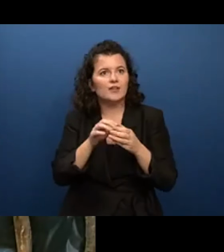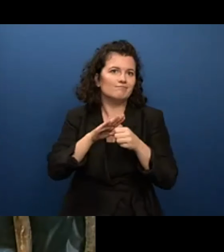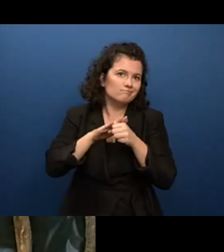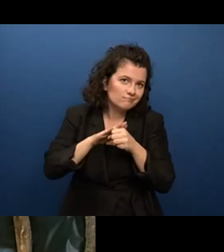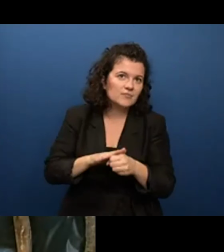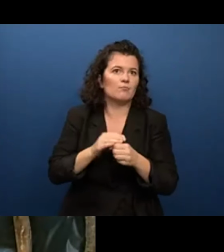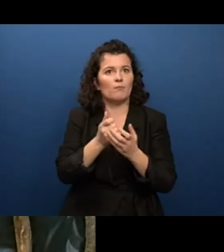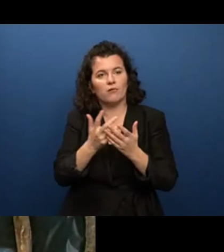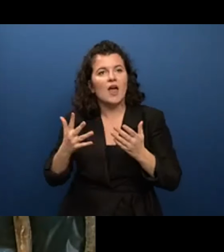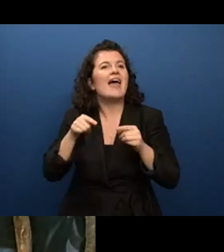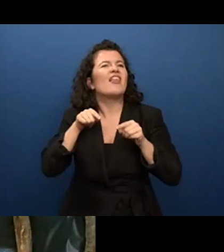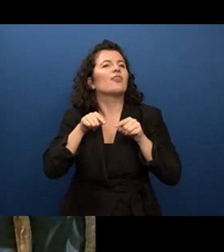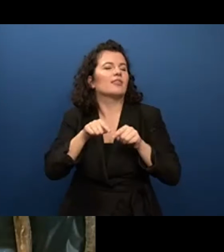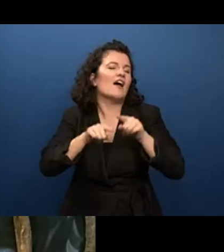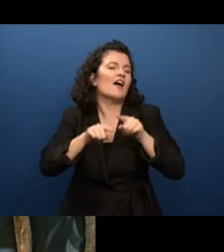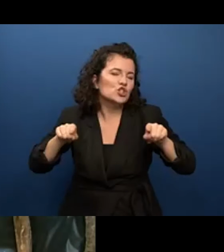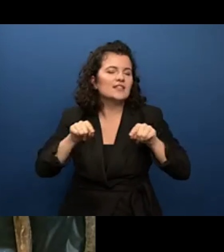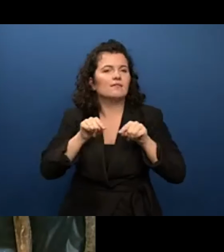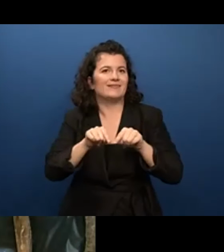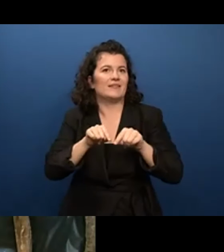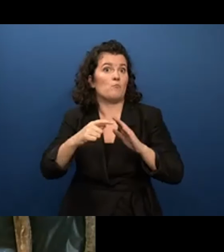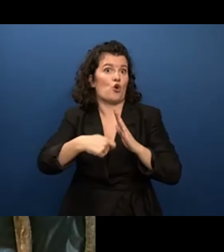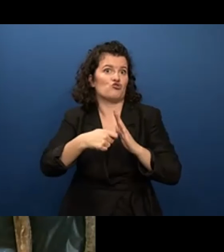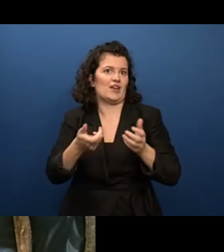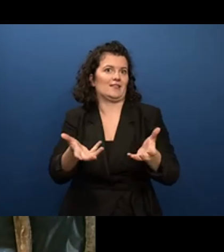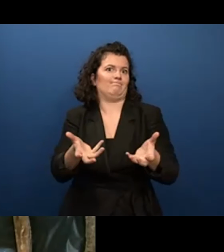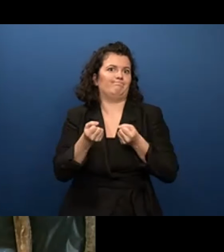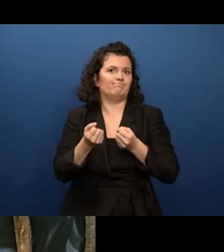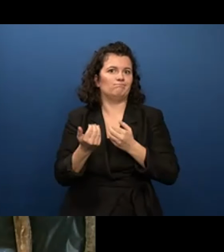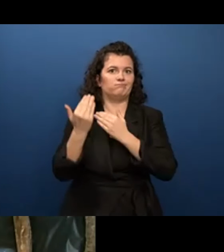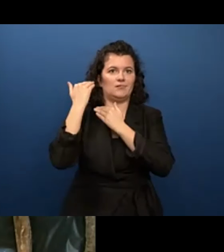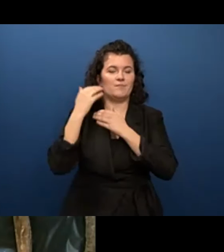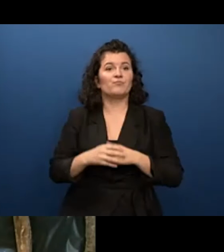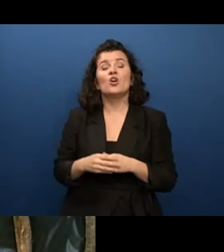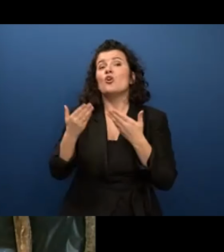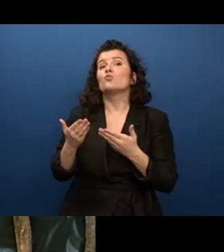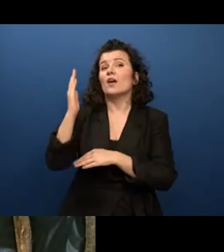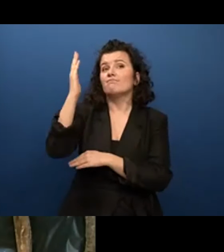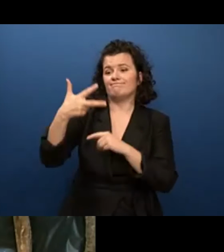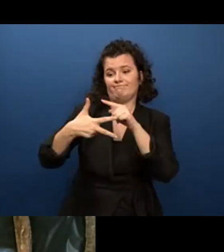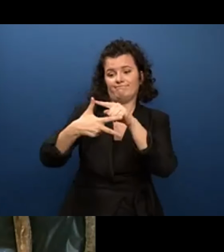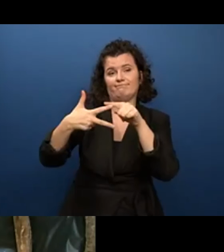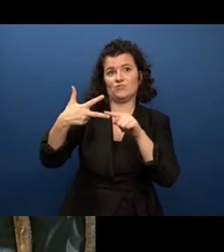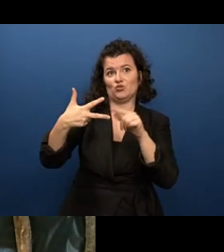our three excellent speakers today. So we have Alexander Blocks, who is a